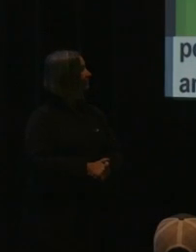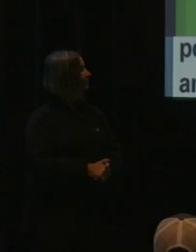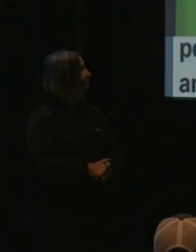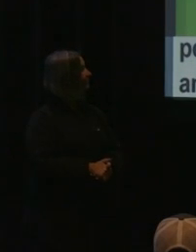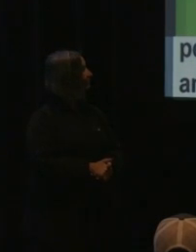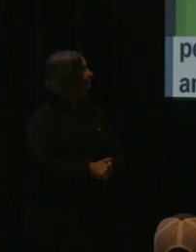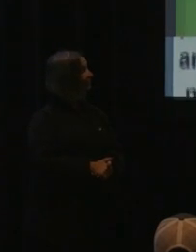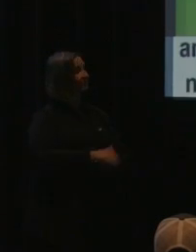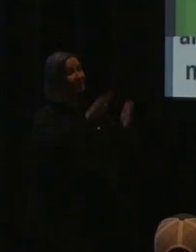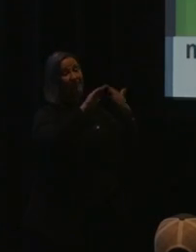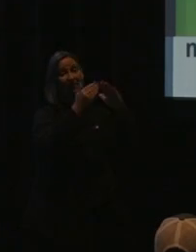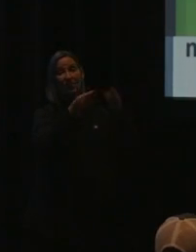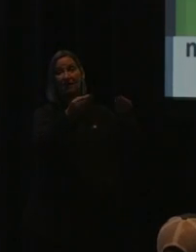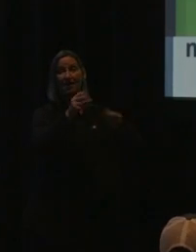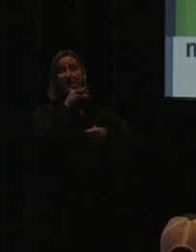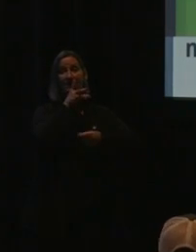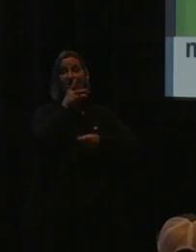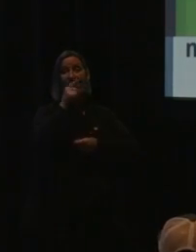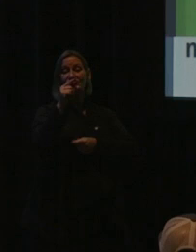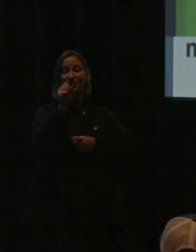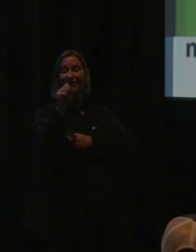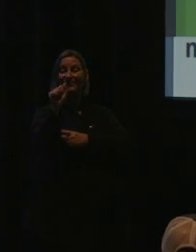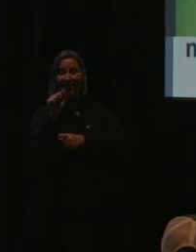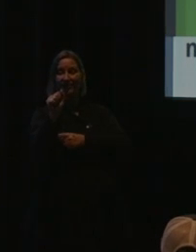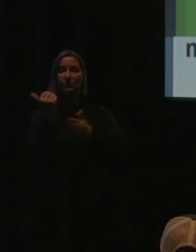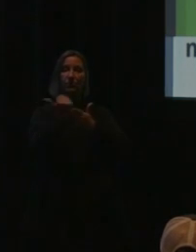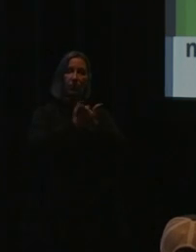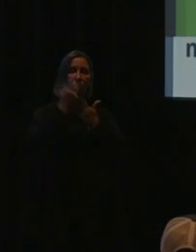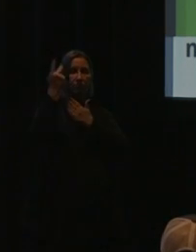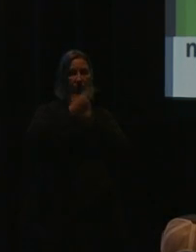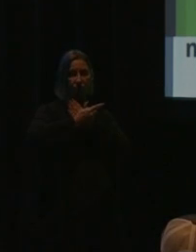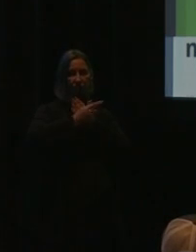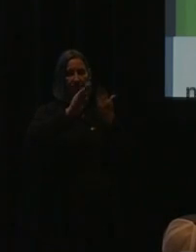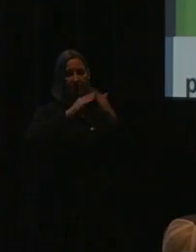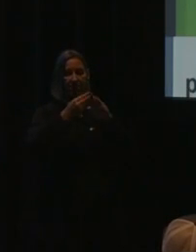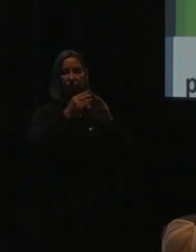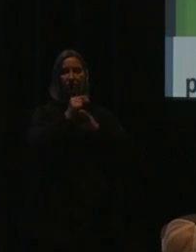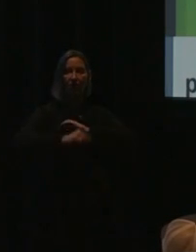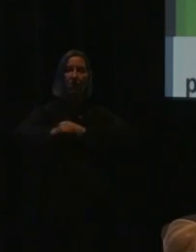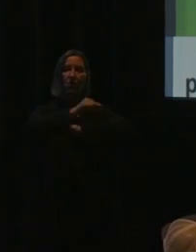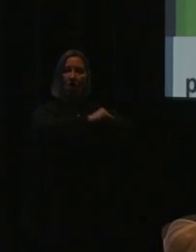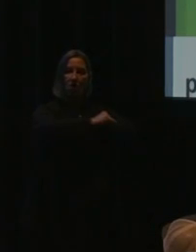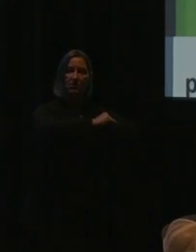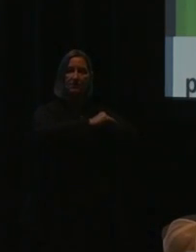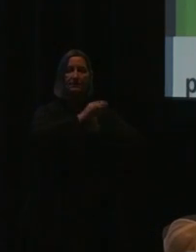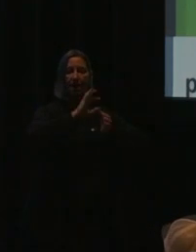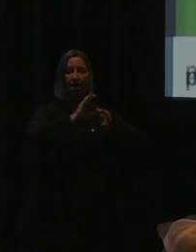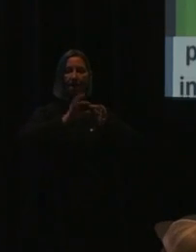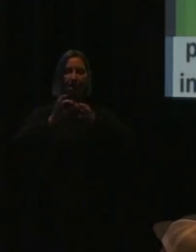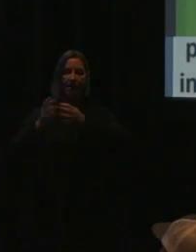The Urban Land and Water Program is GSA's newest program. The Community Gardens Network is now integrated into that